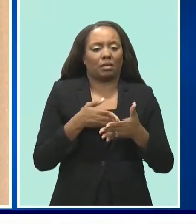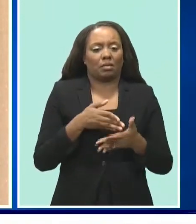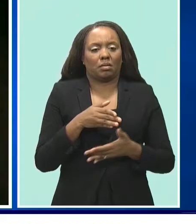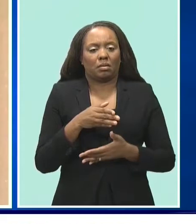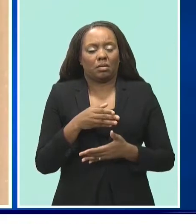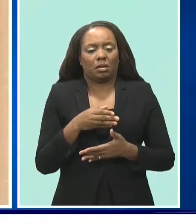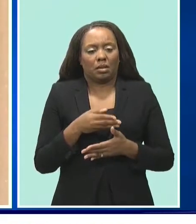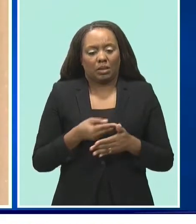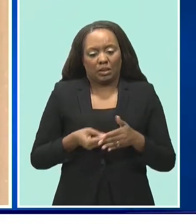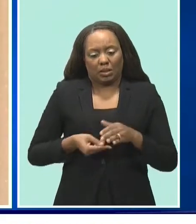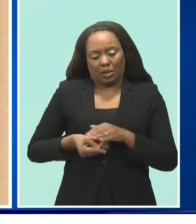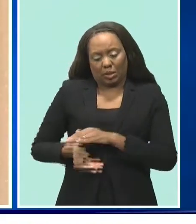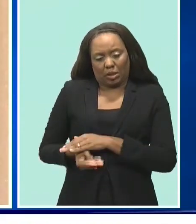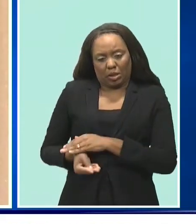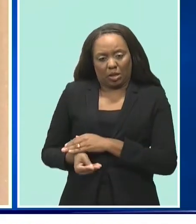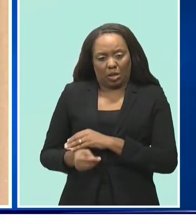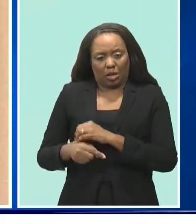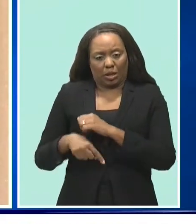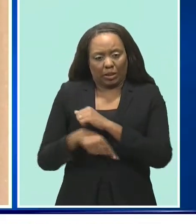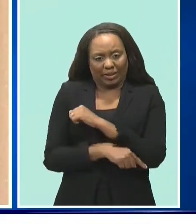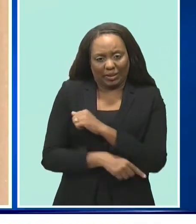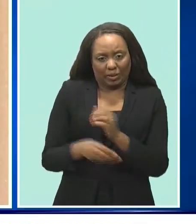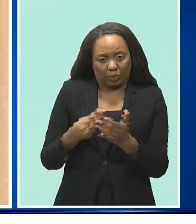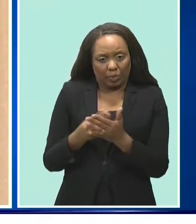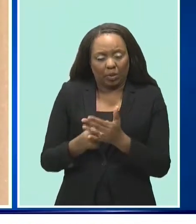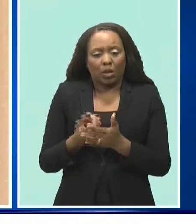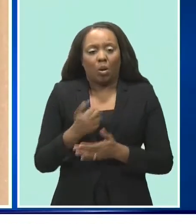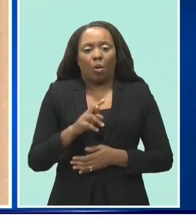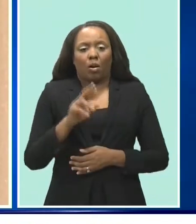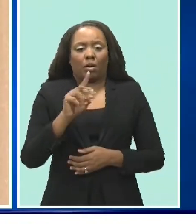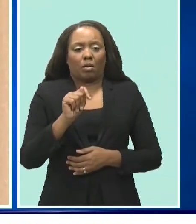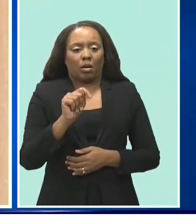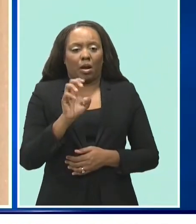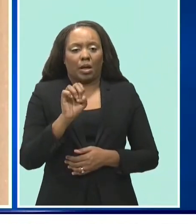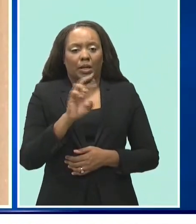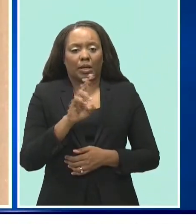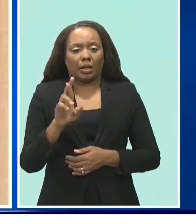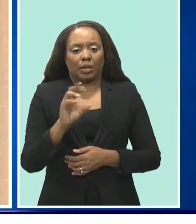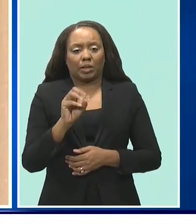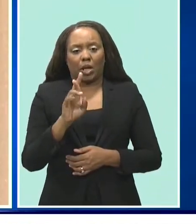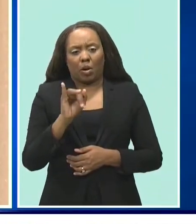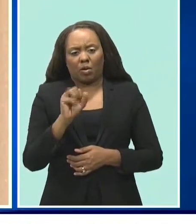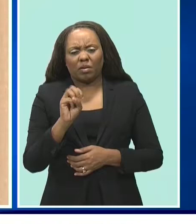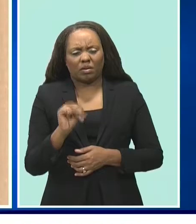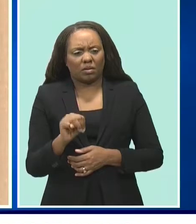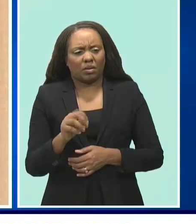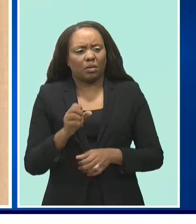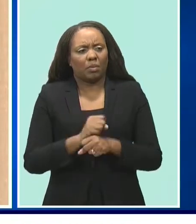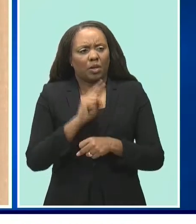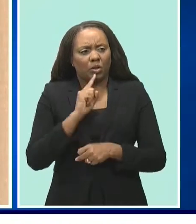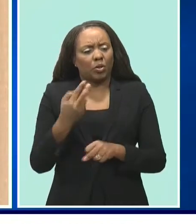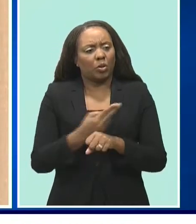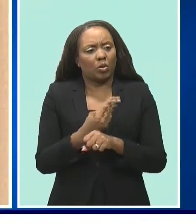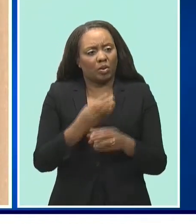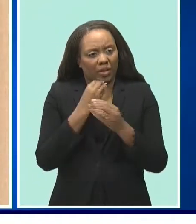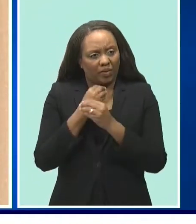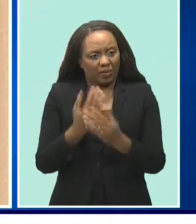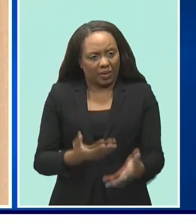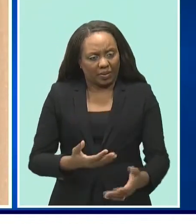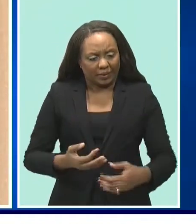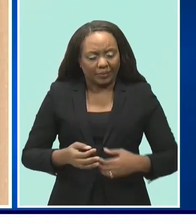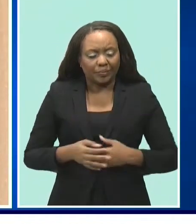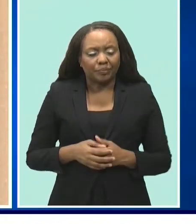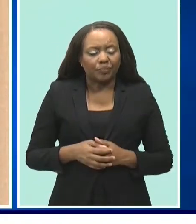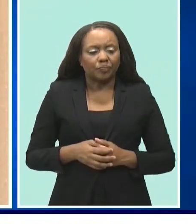your organizations. So make use of the information as it pertains to your sector. And you